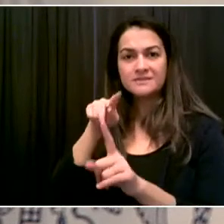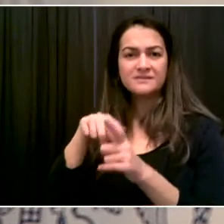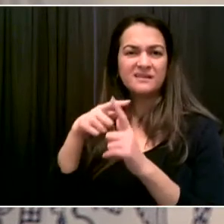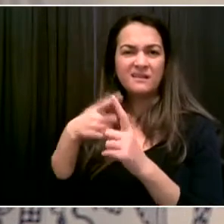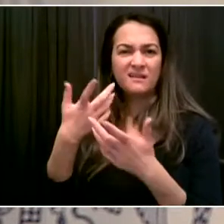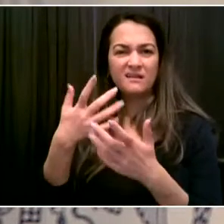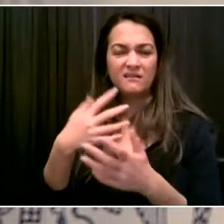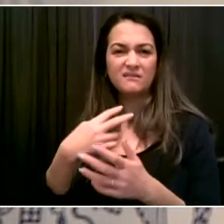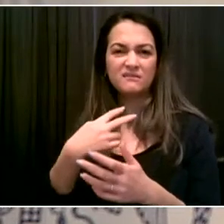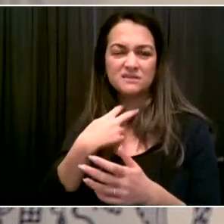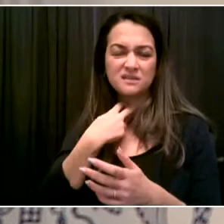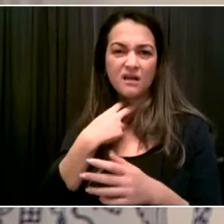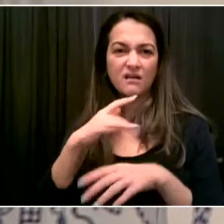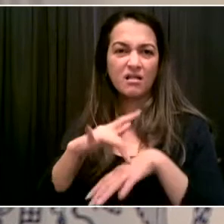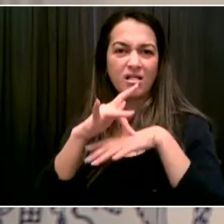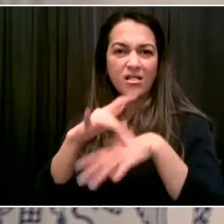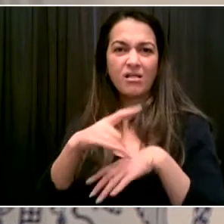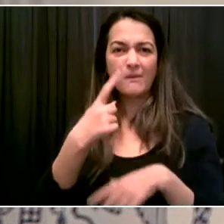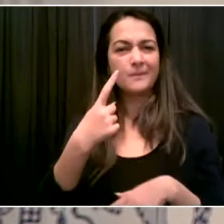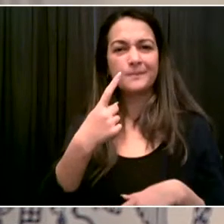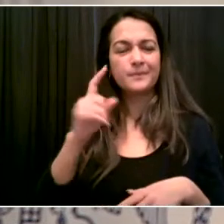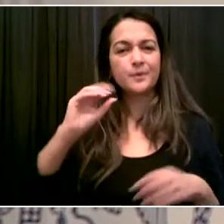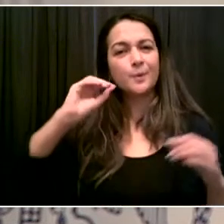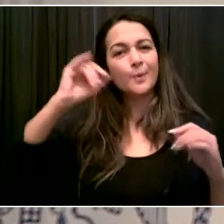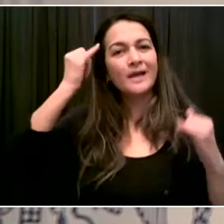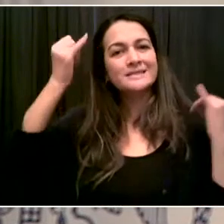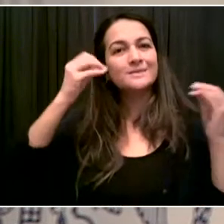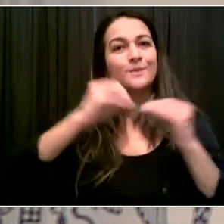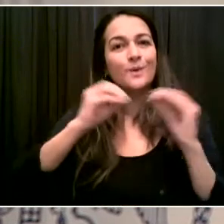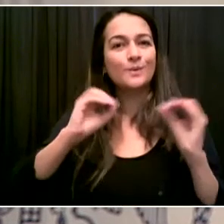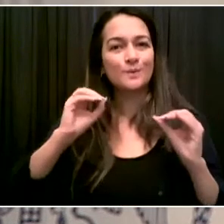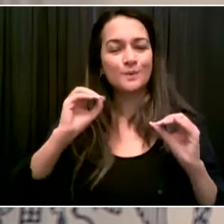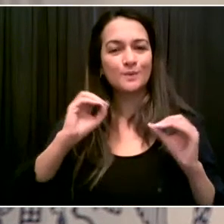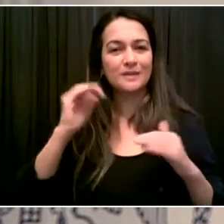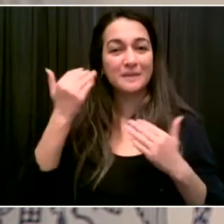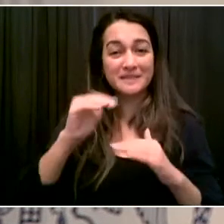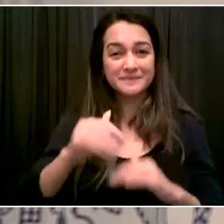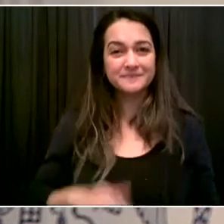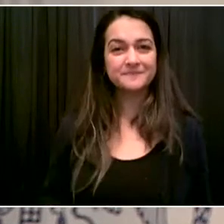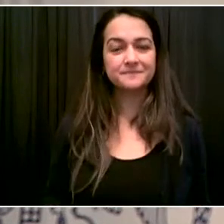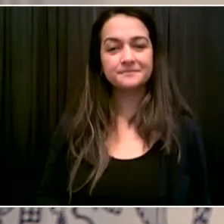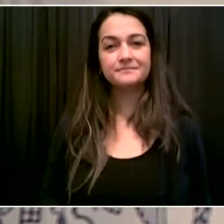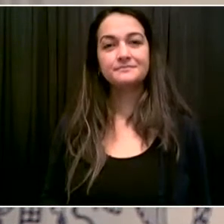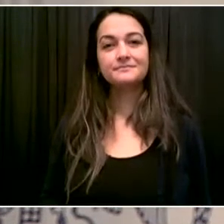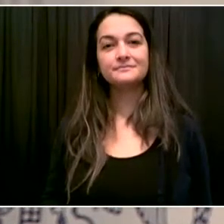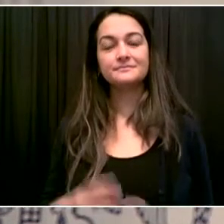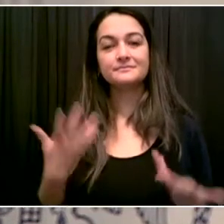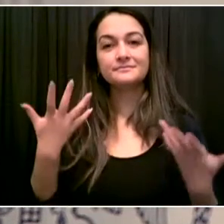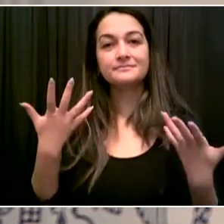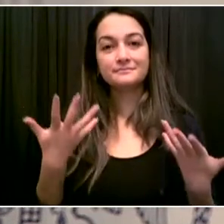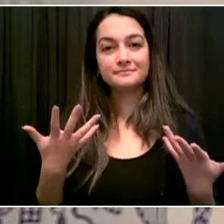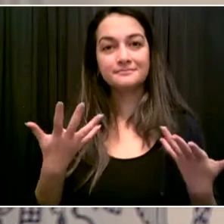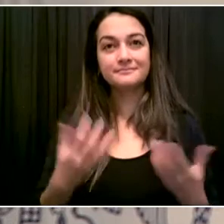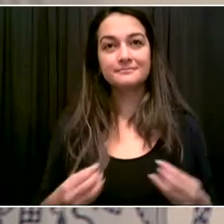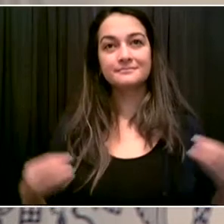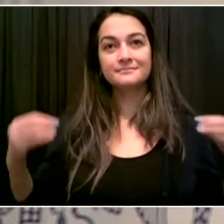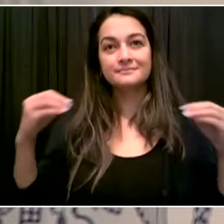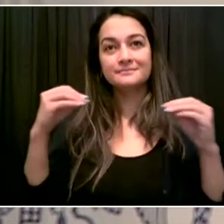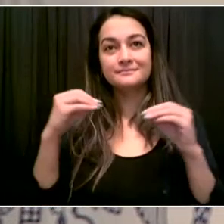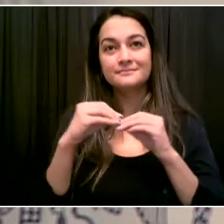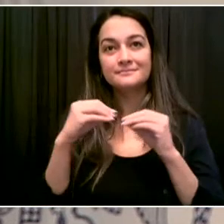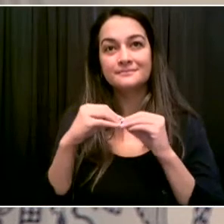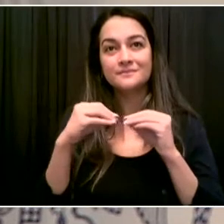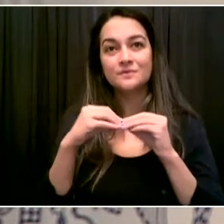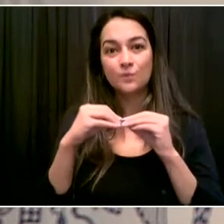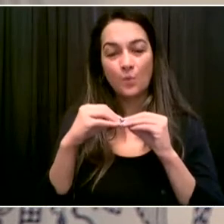what progressives have found for President Joe Biden is, a listening ear and an open hand, and that there's been a lot of common ground. I think the progressive